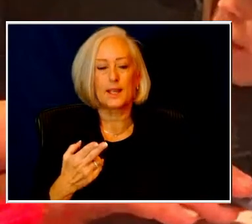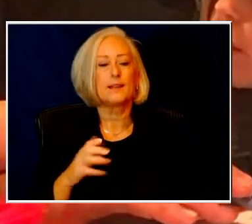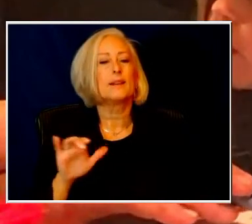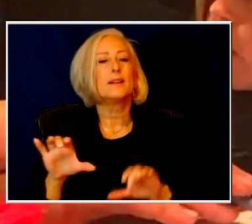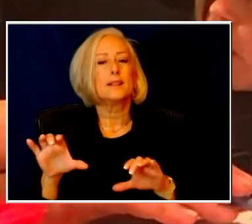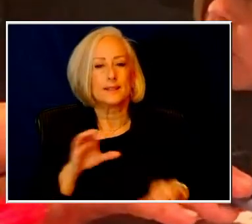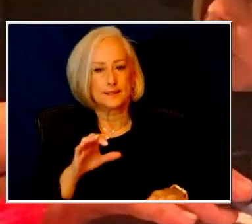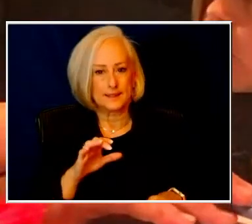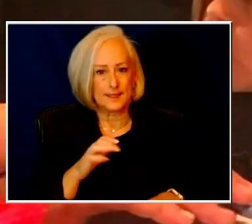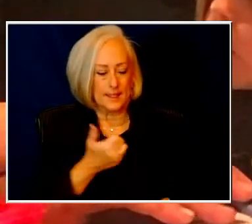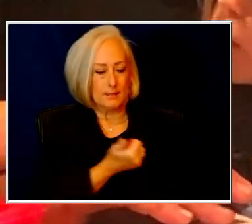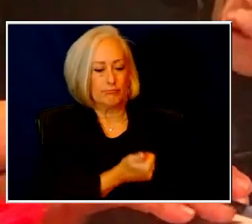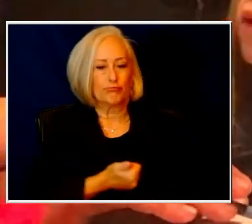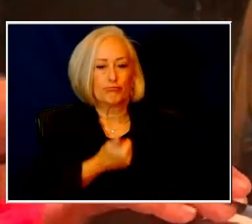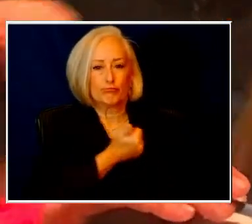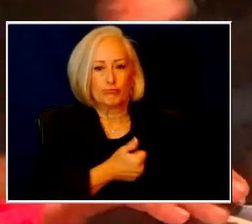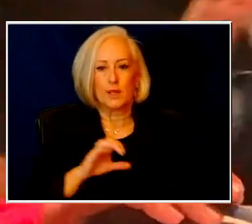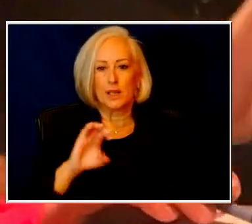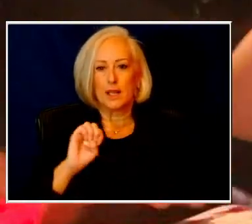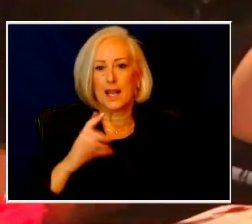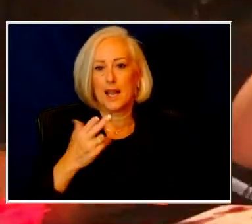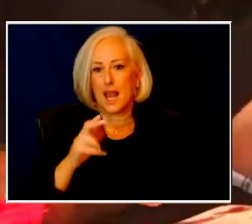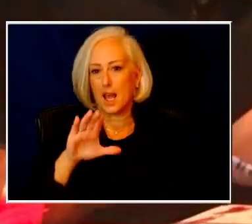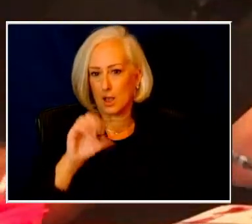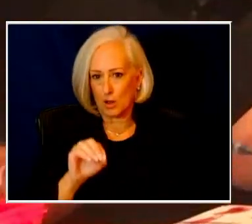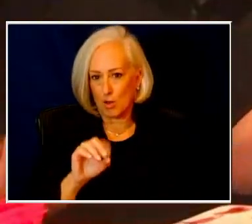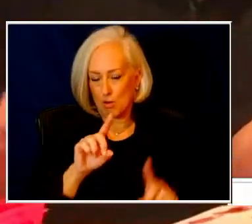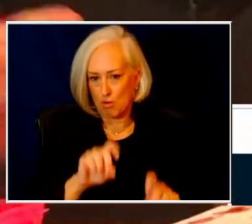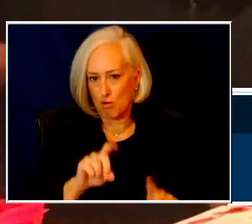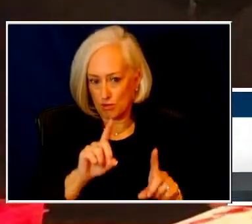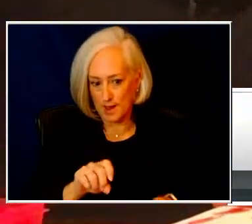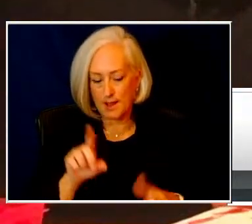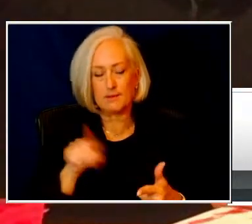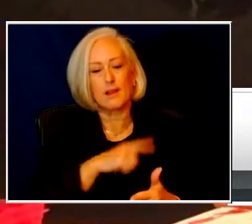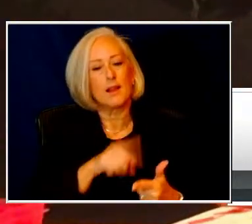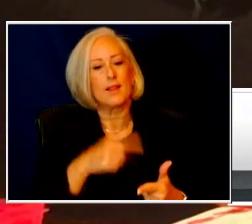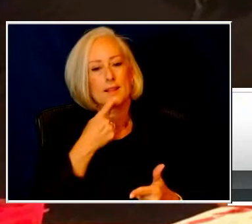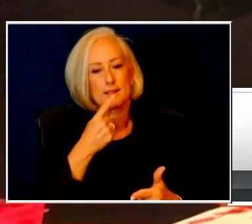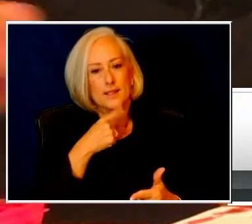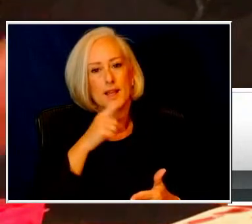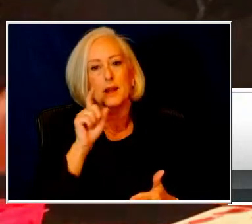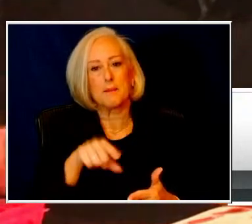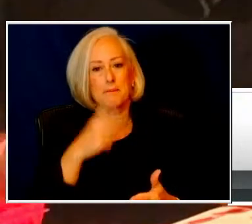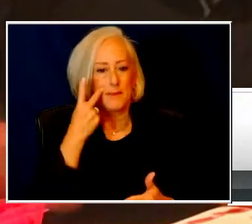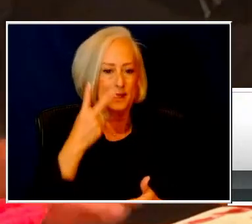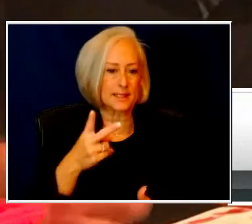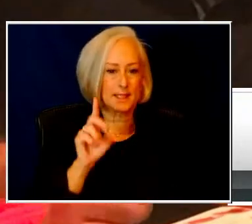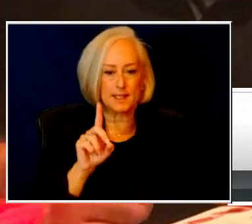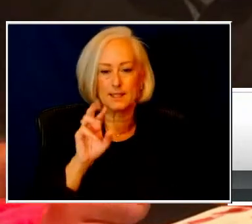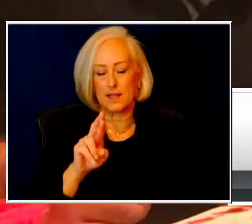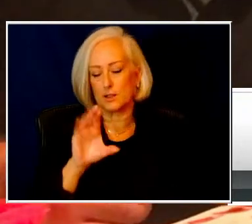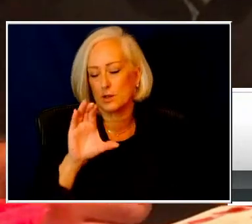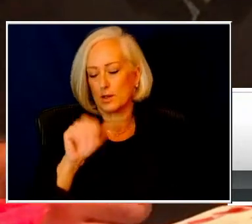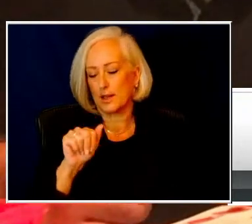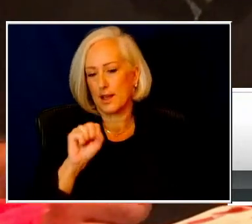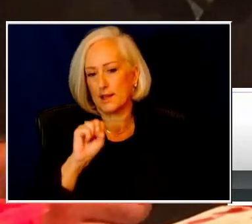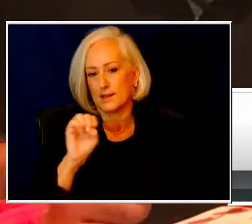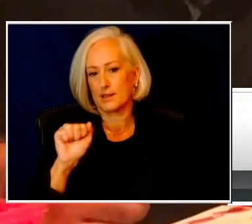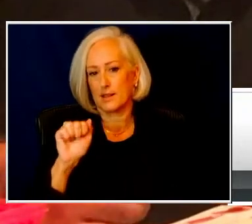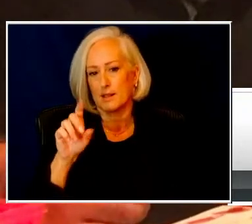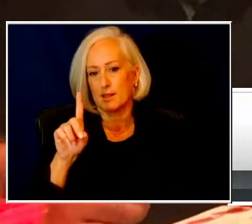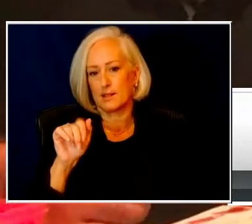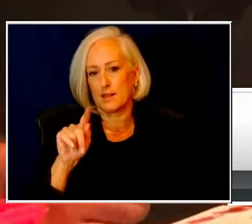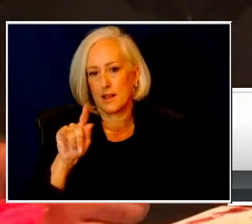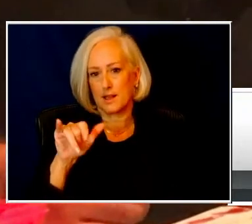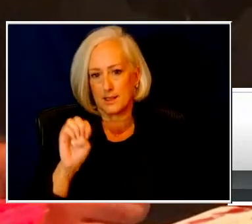and right after that they called and said, hey, she's got a hole in her heart. We want you to go see Dr. Casadante in